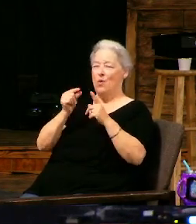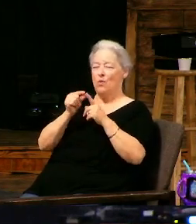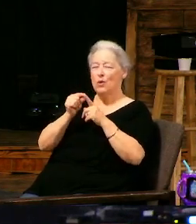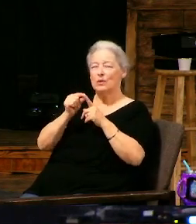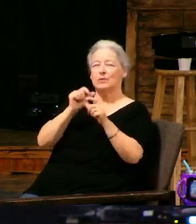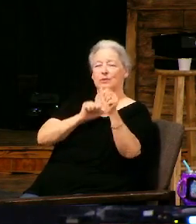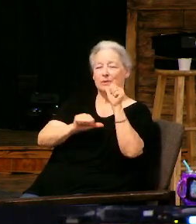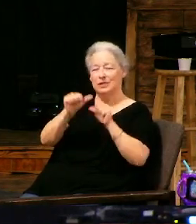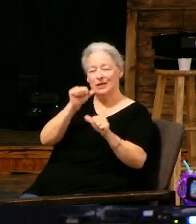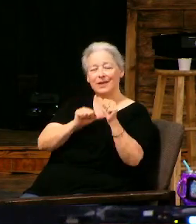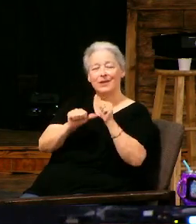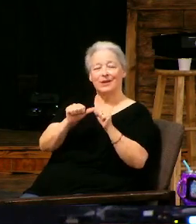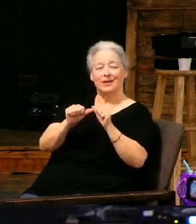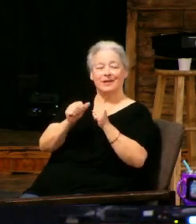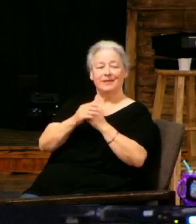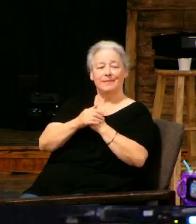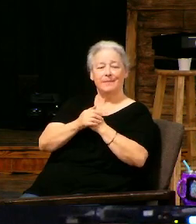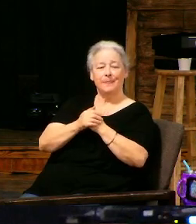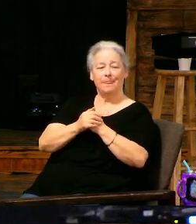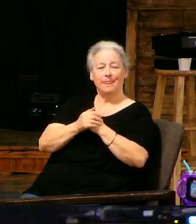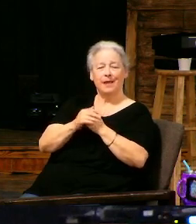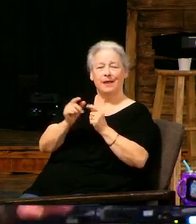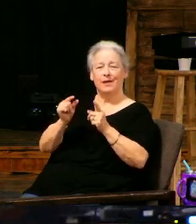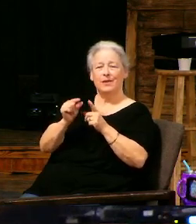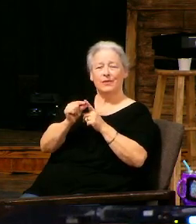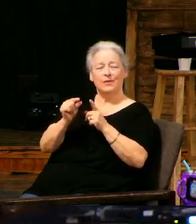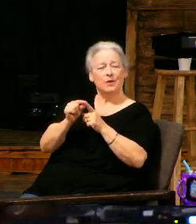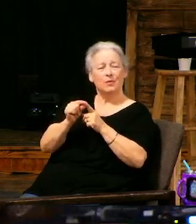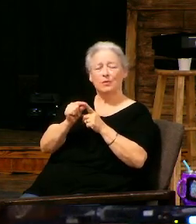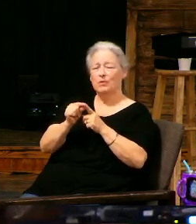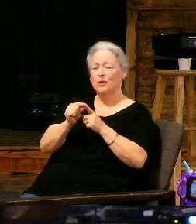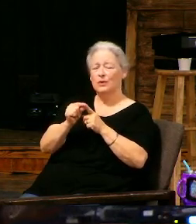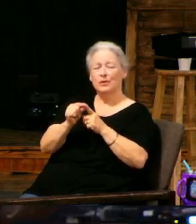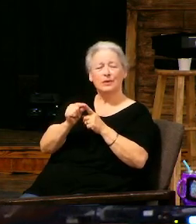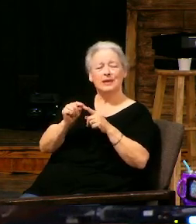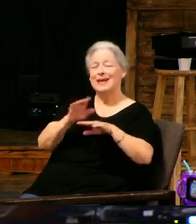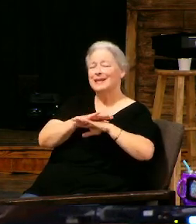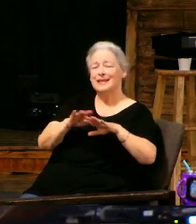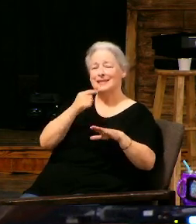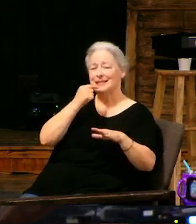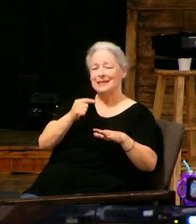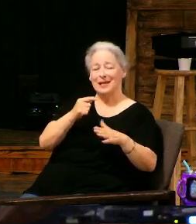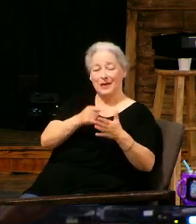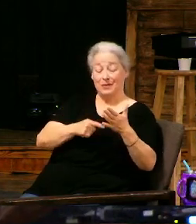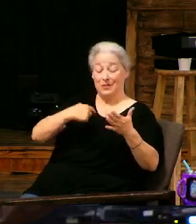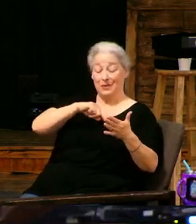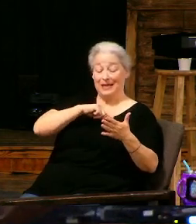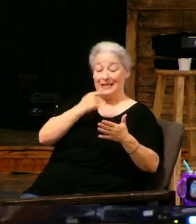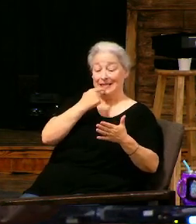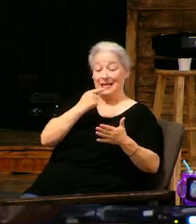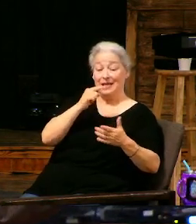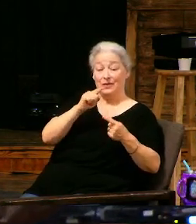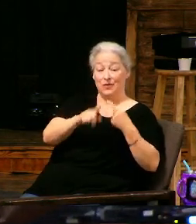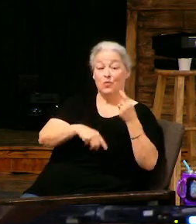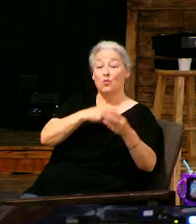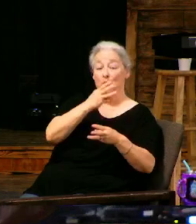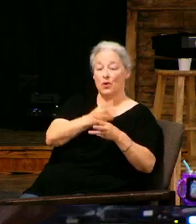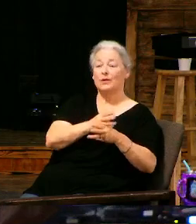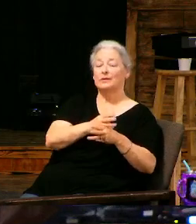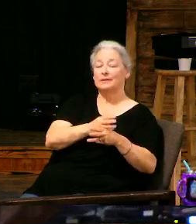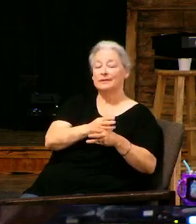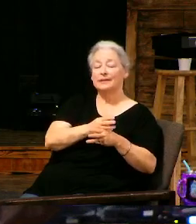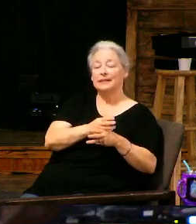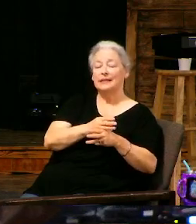noticed the Word never says anything about what we say to the world? Well, see, we're not of the world. We're not in the